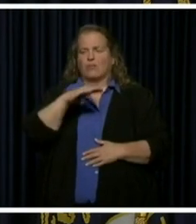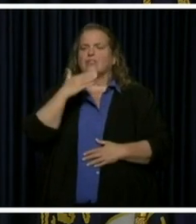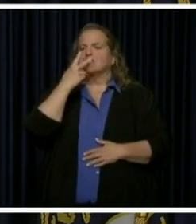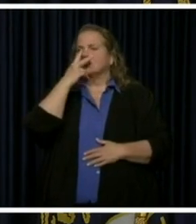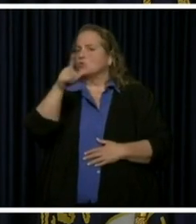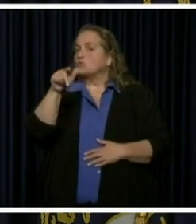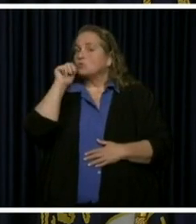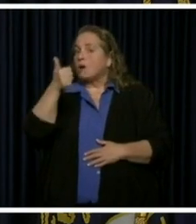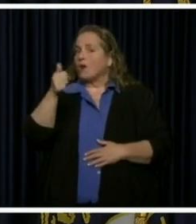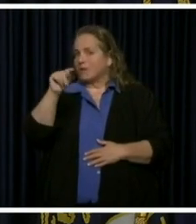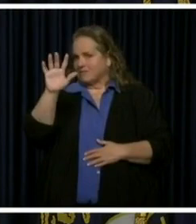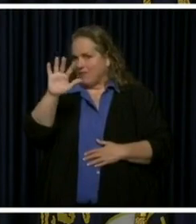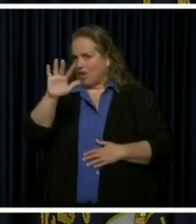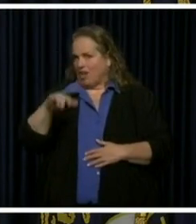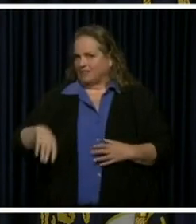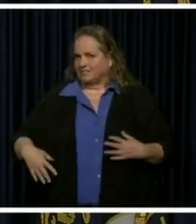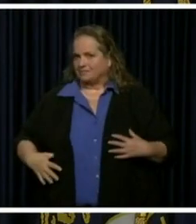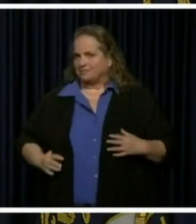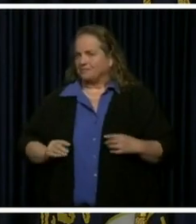tomorrow at 5.